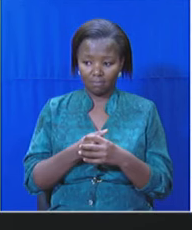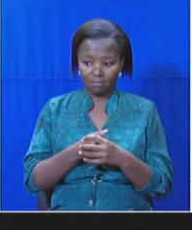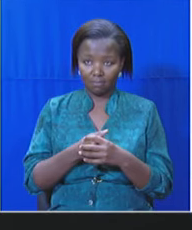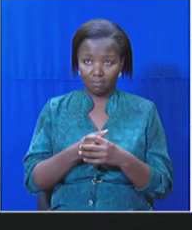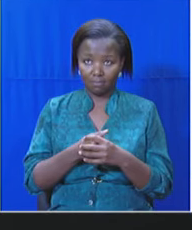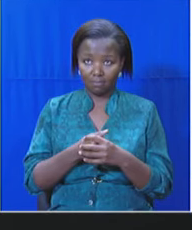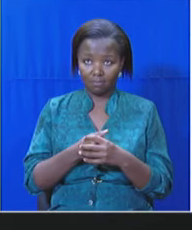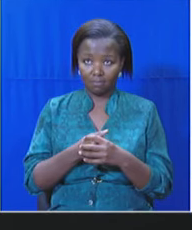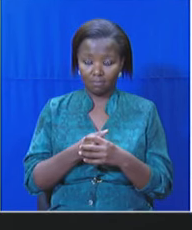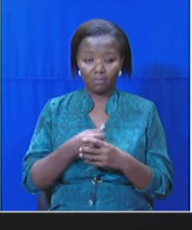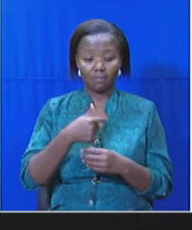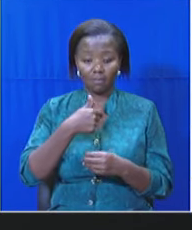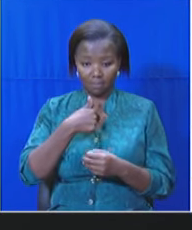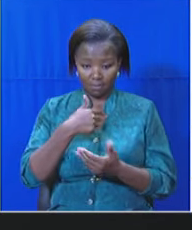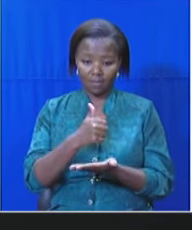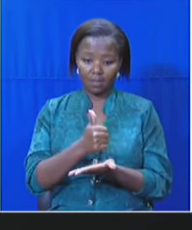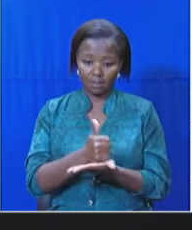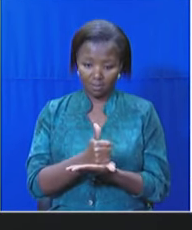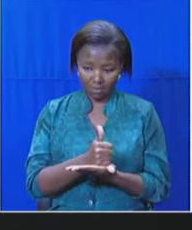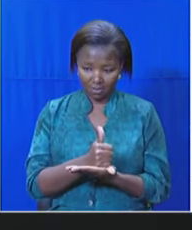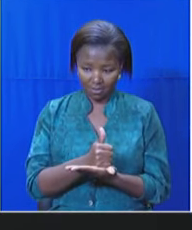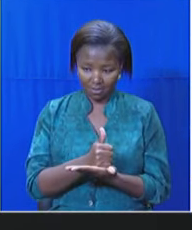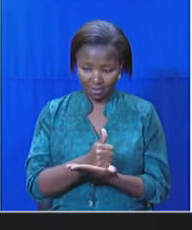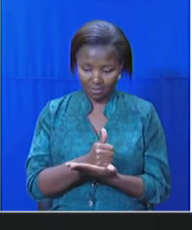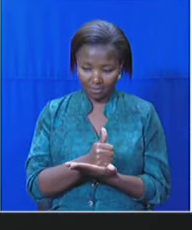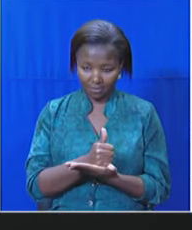Honorable Madisha. Honorable